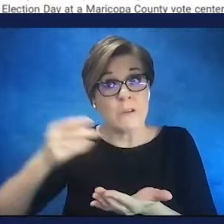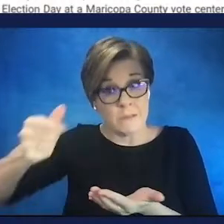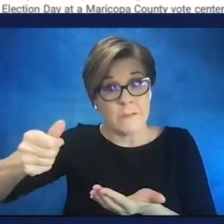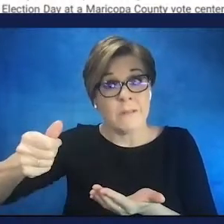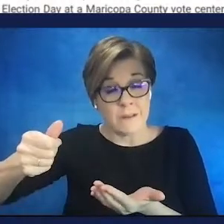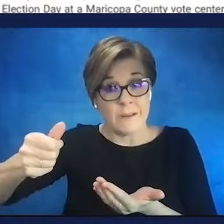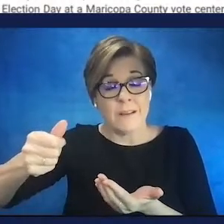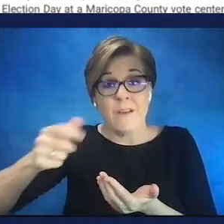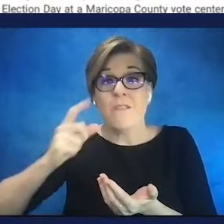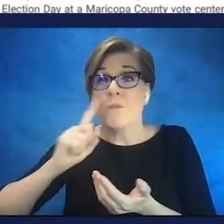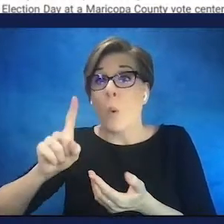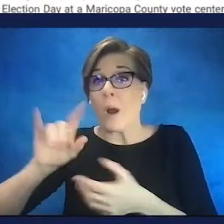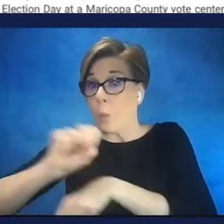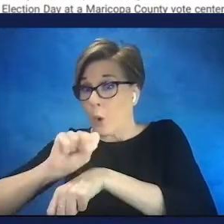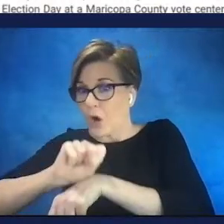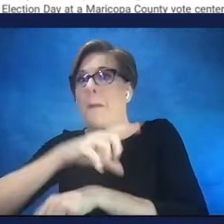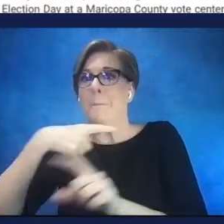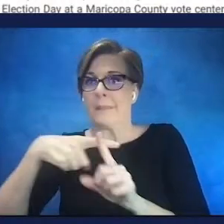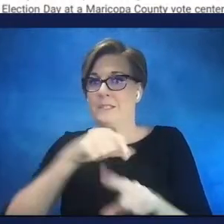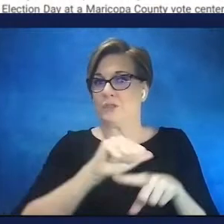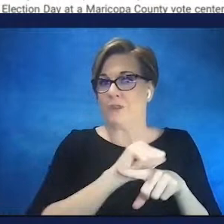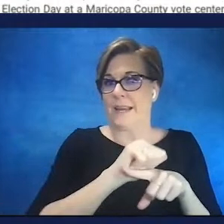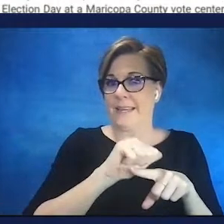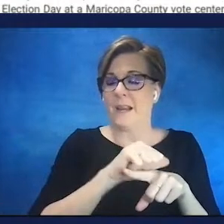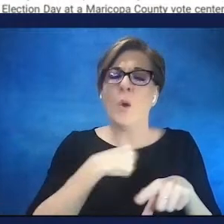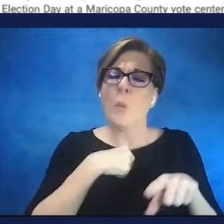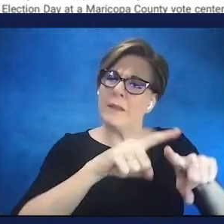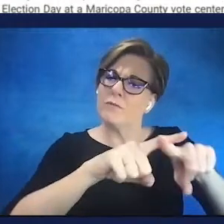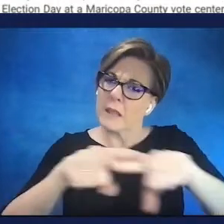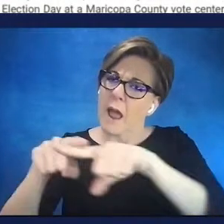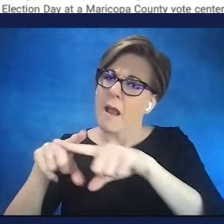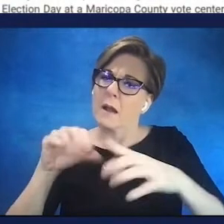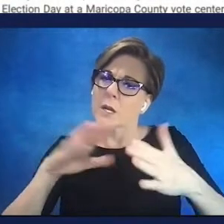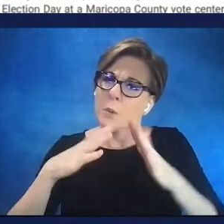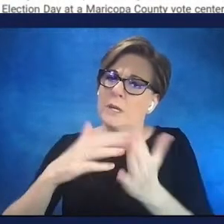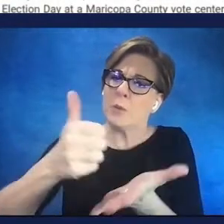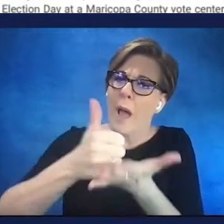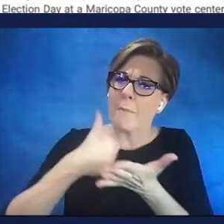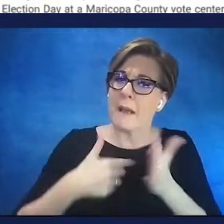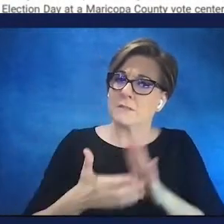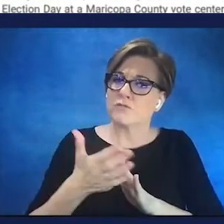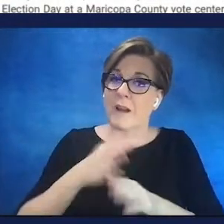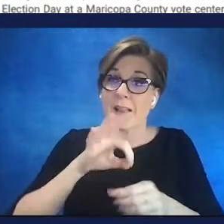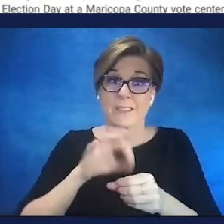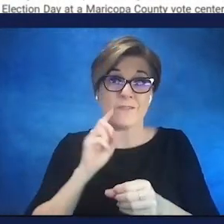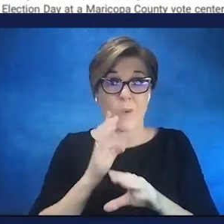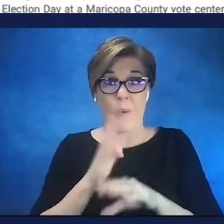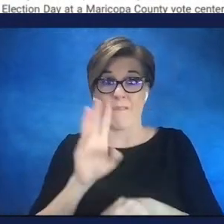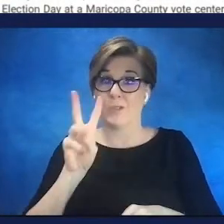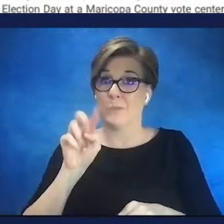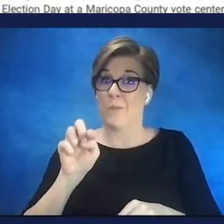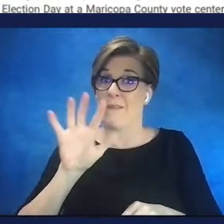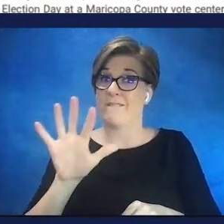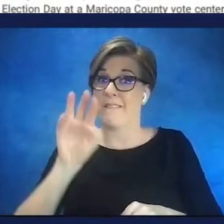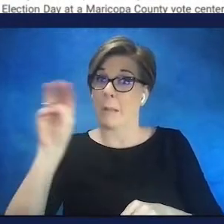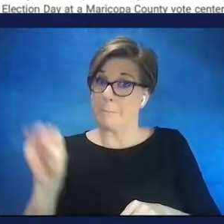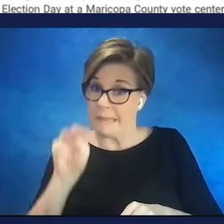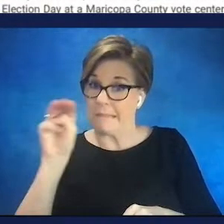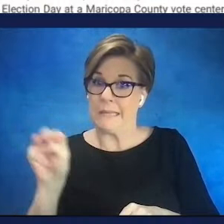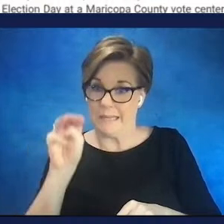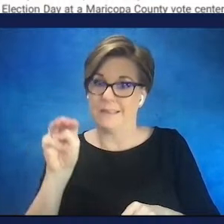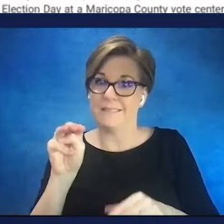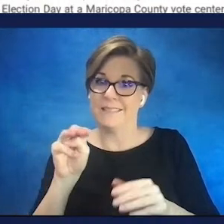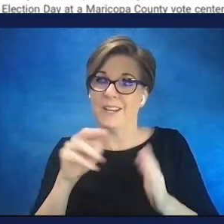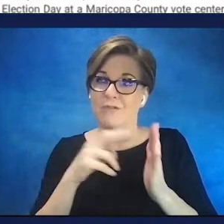the training. And we do rely on our community to help us conduct elections for the over 2.5 million registered voters